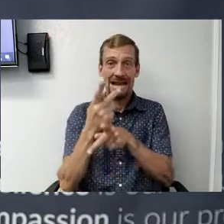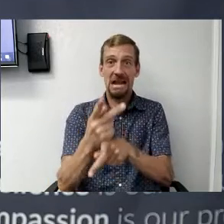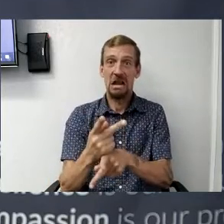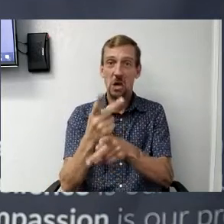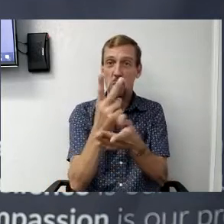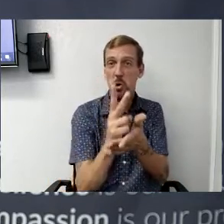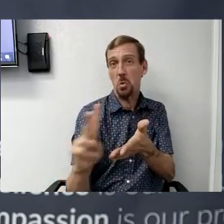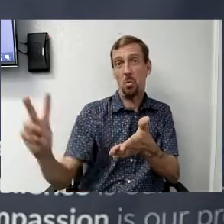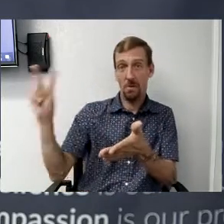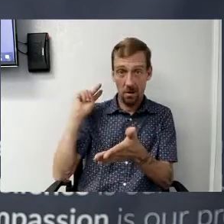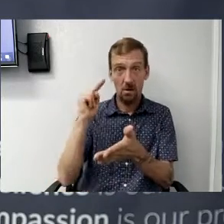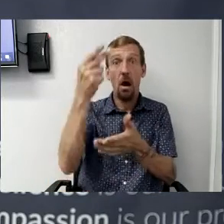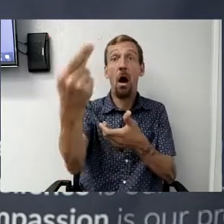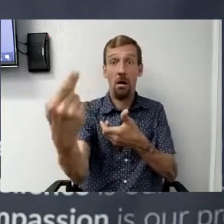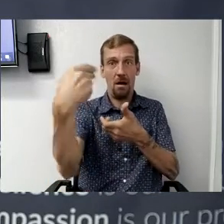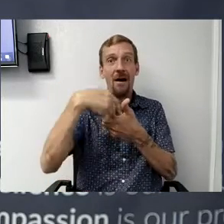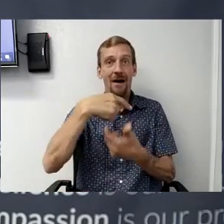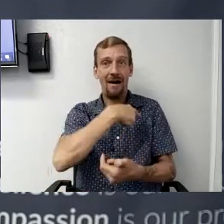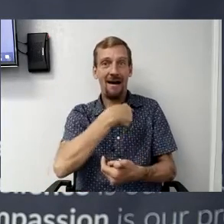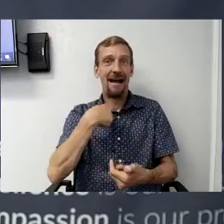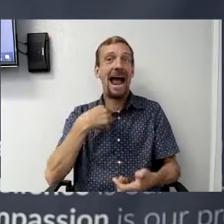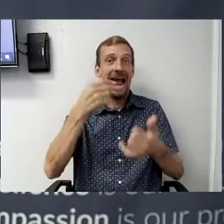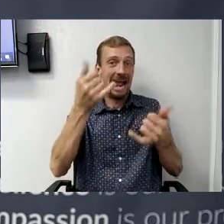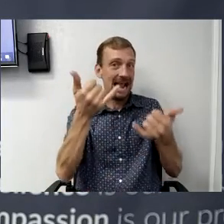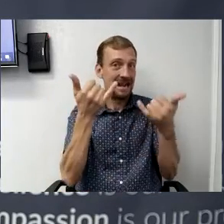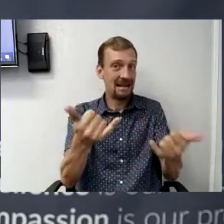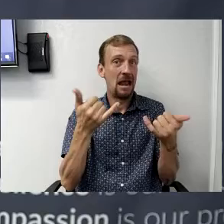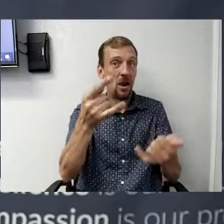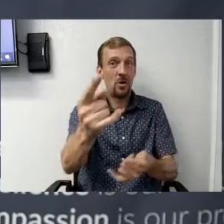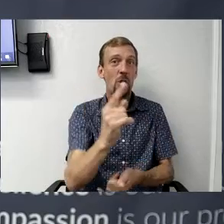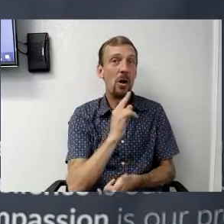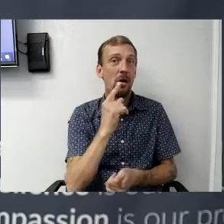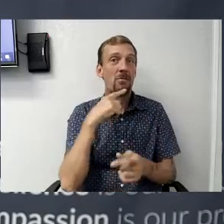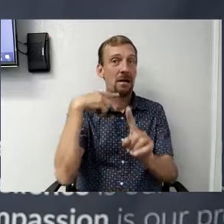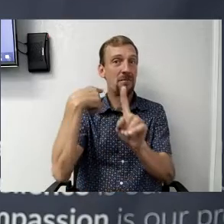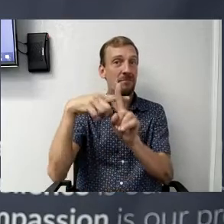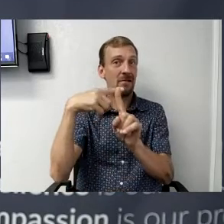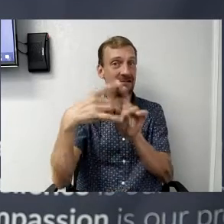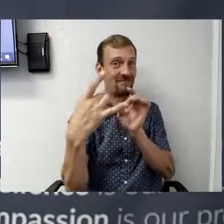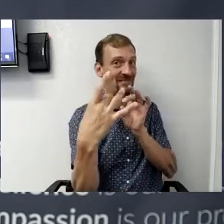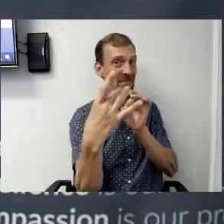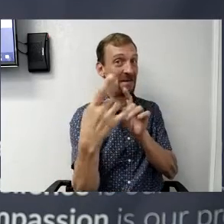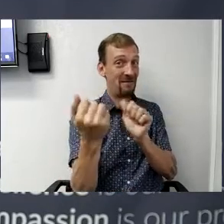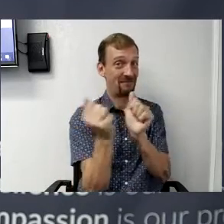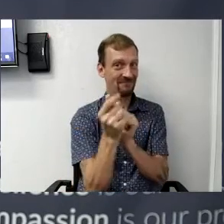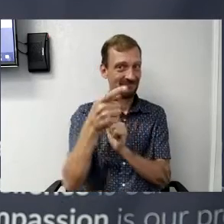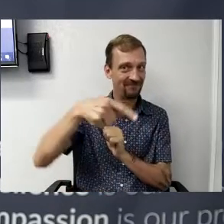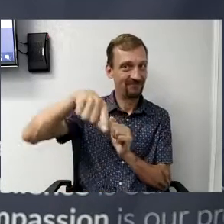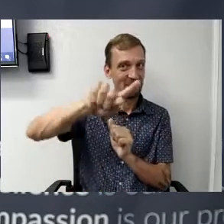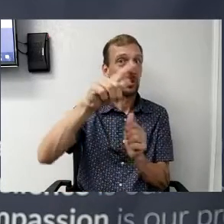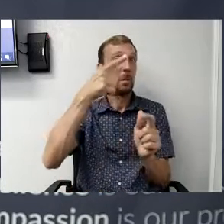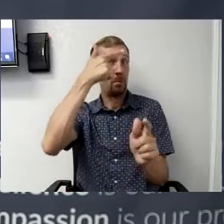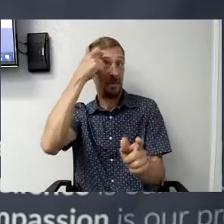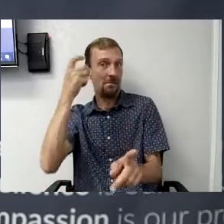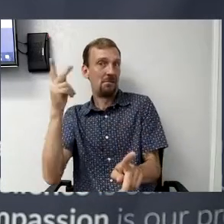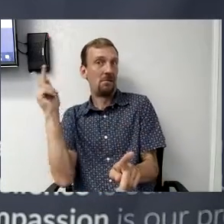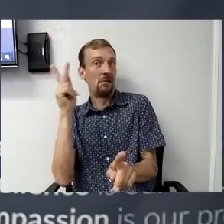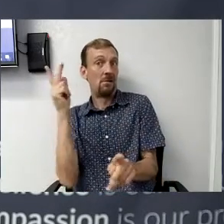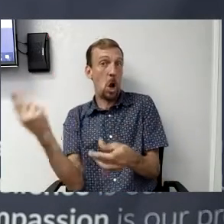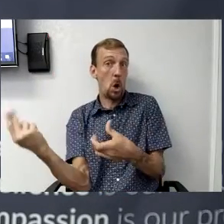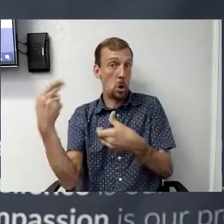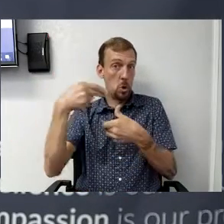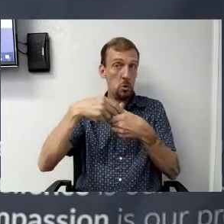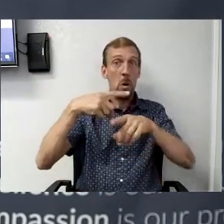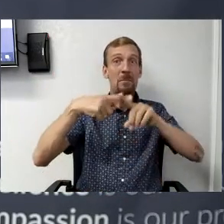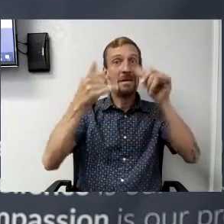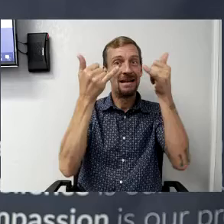ago, and I appreciate all of the positive feedback that we received on them joining us, and they were gracious enough